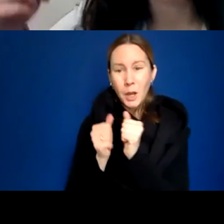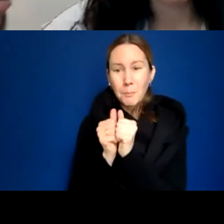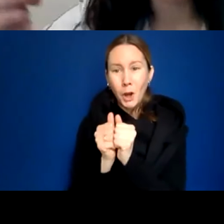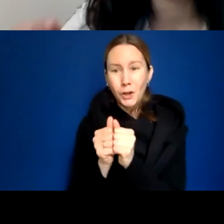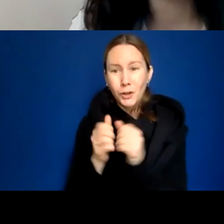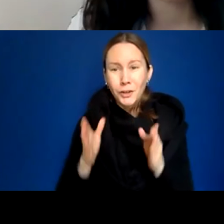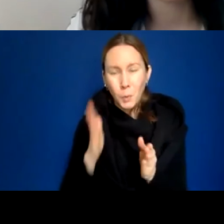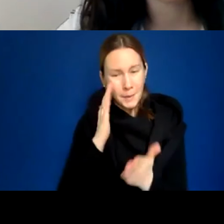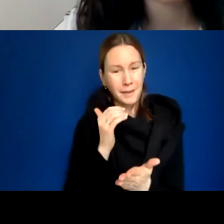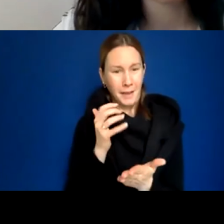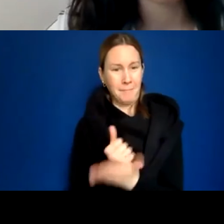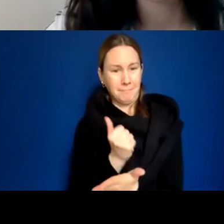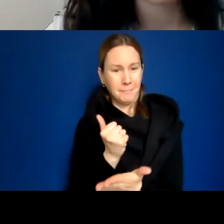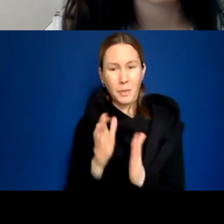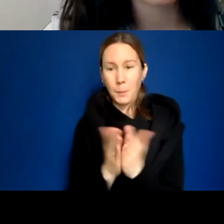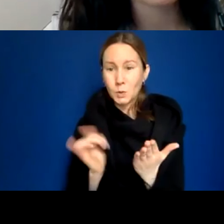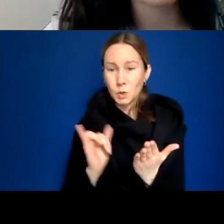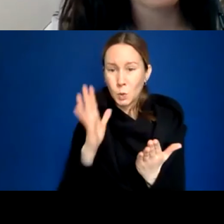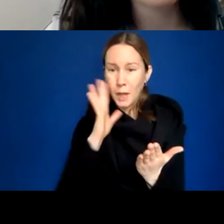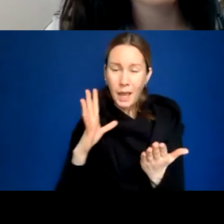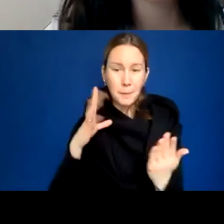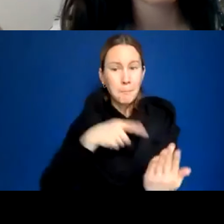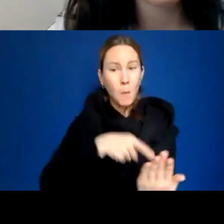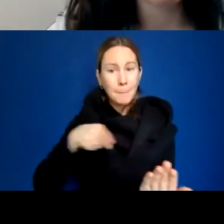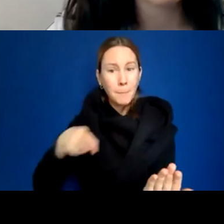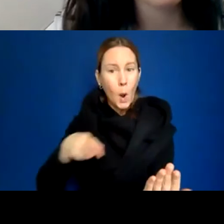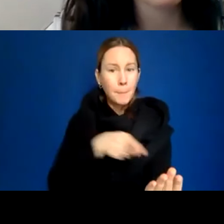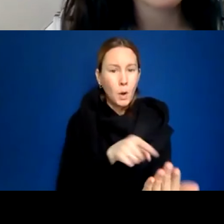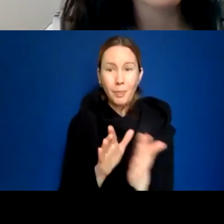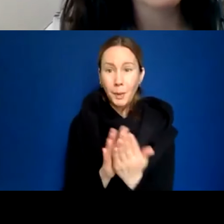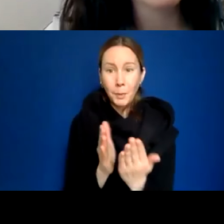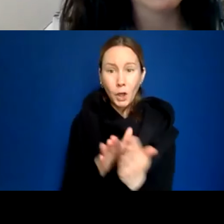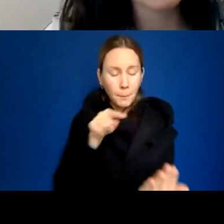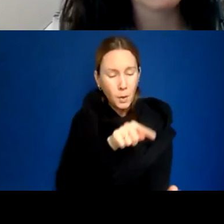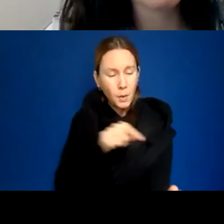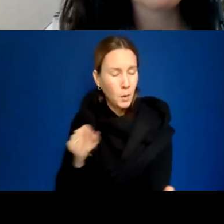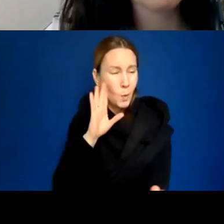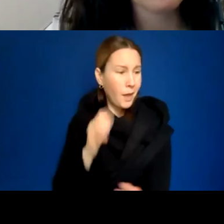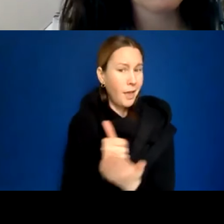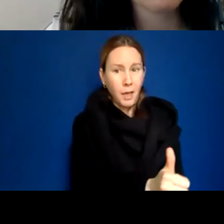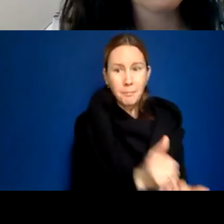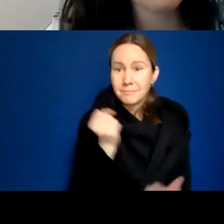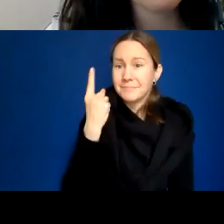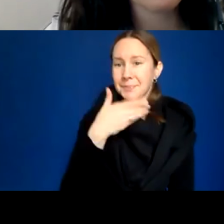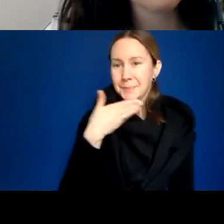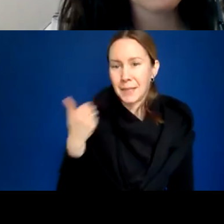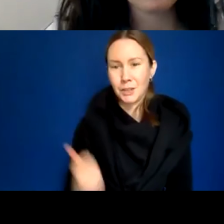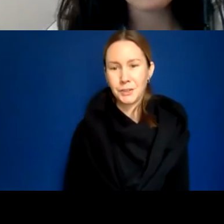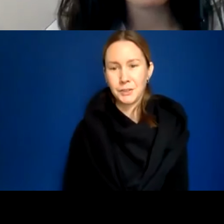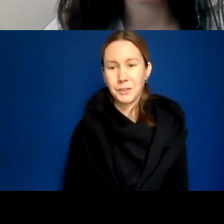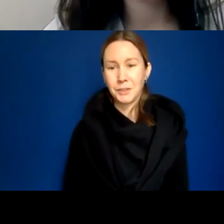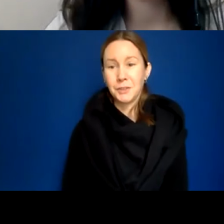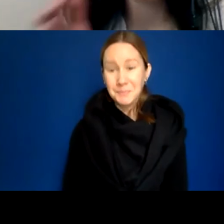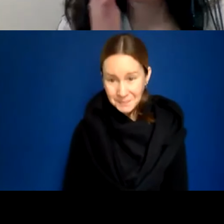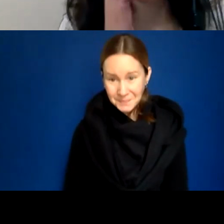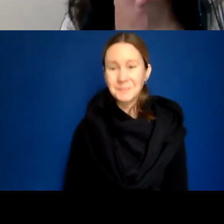communicate. Pointing to the pictures on the pages as you talk can help make their understanding better. Can also